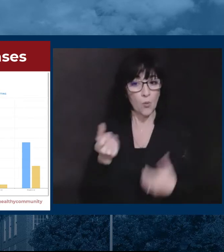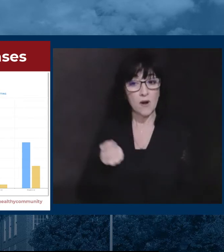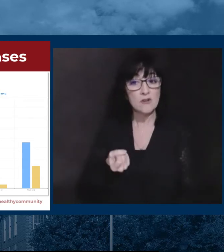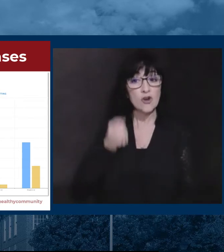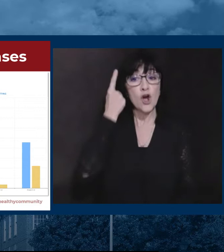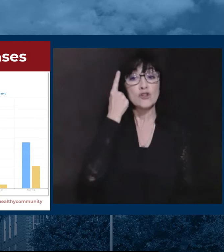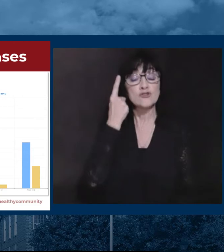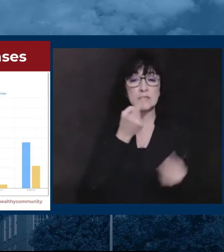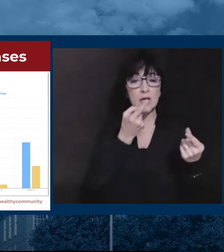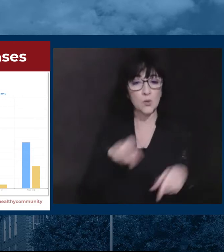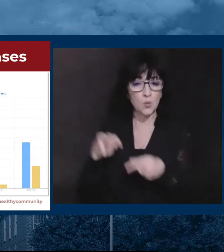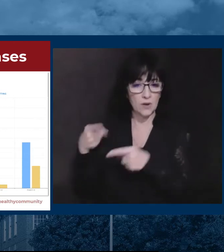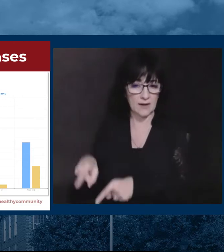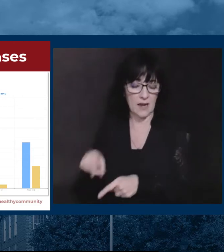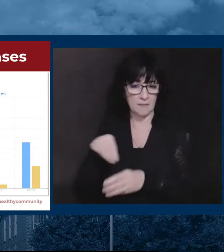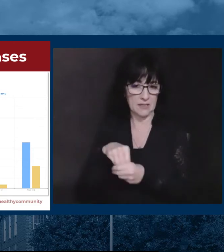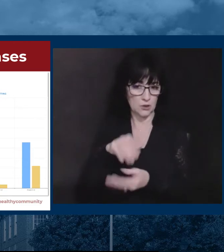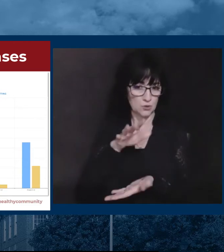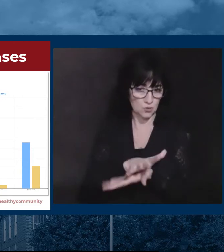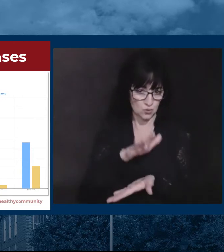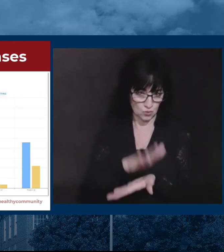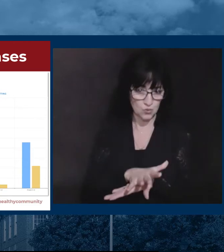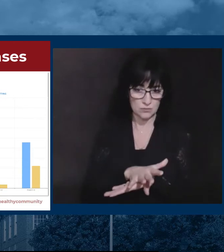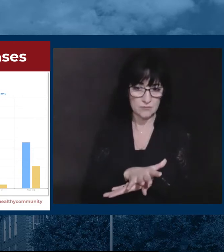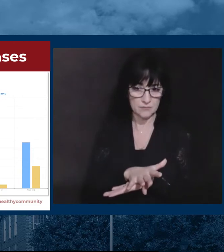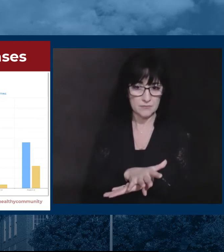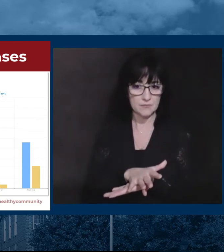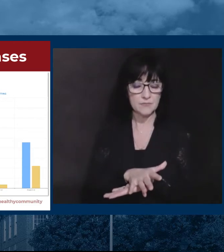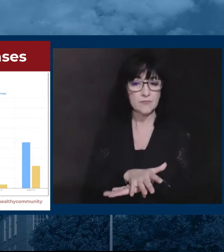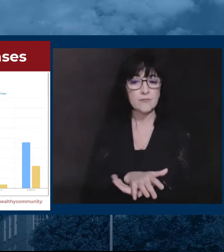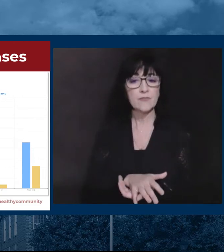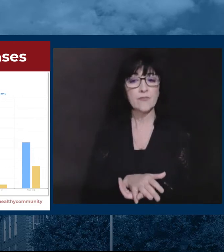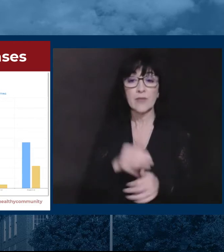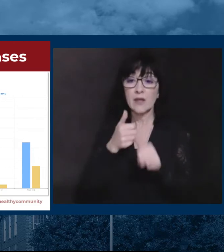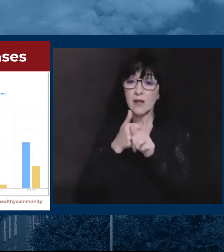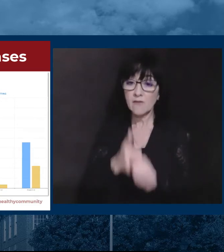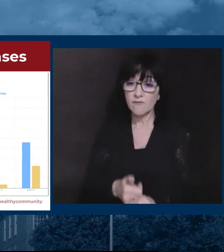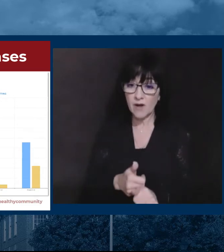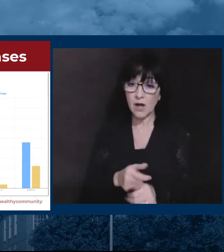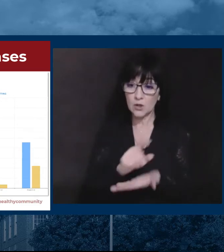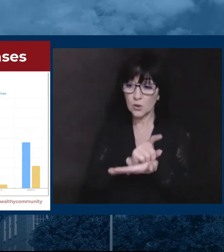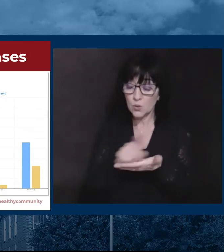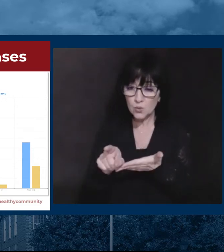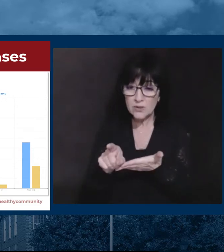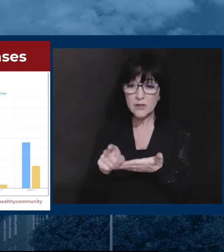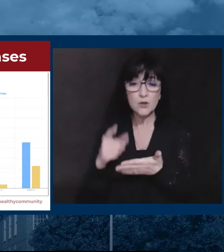setting cumulatively and by week. And so what this